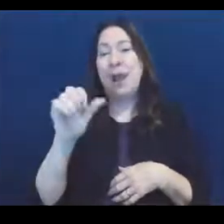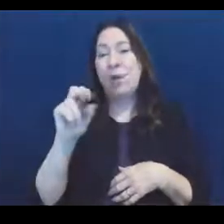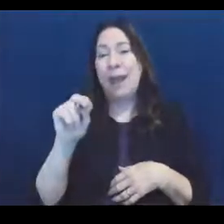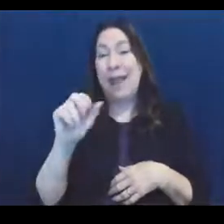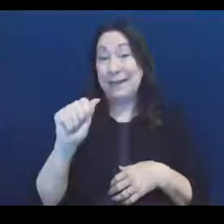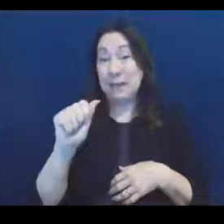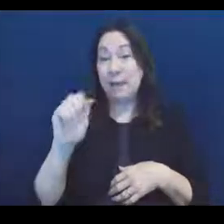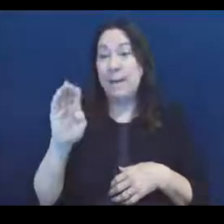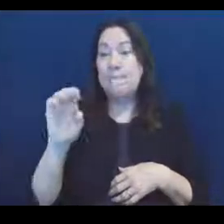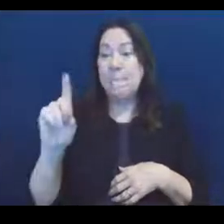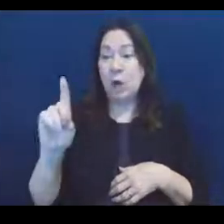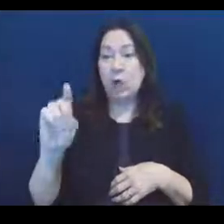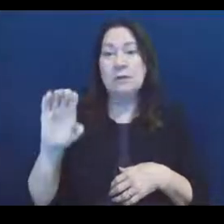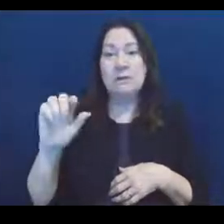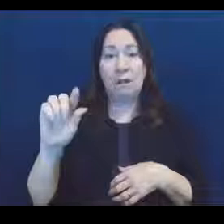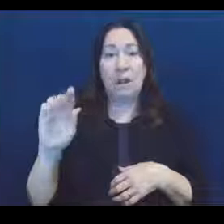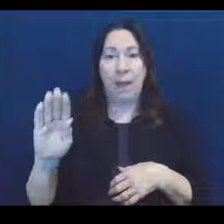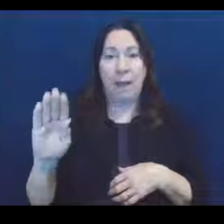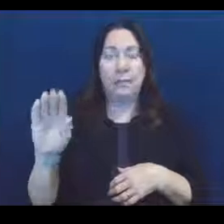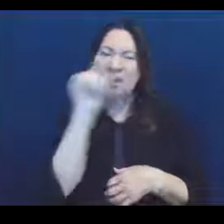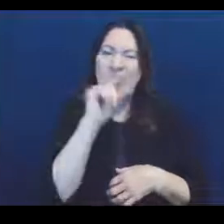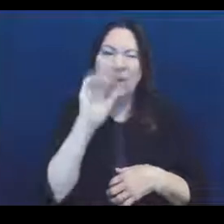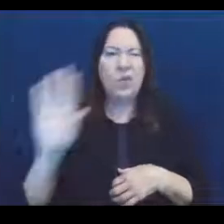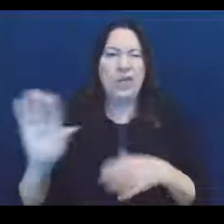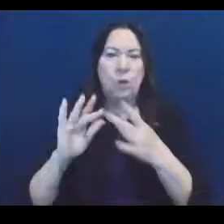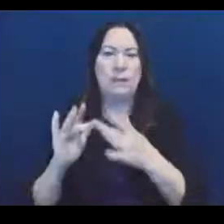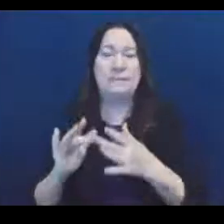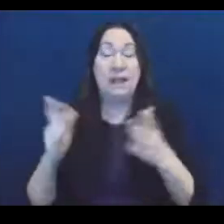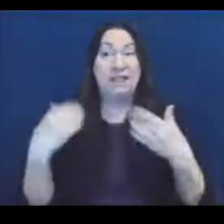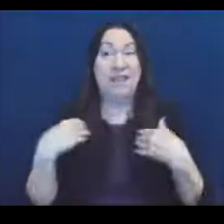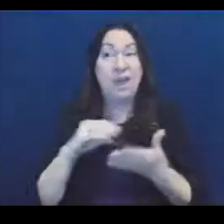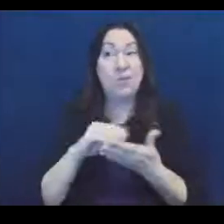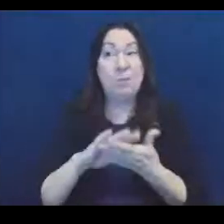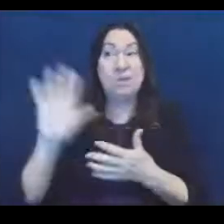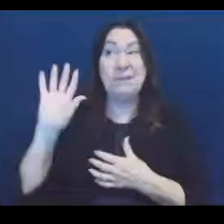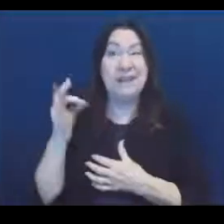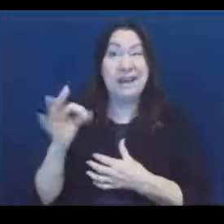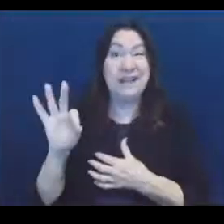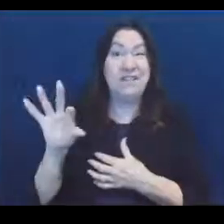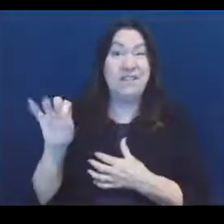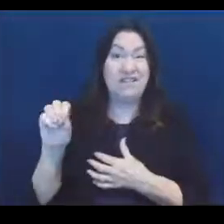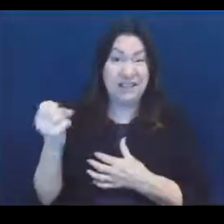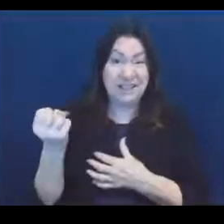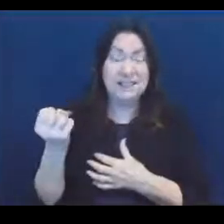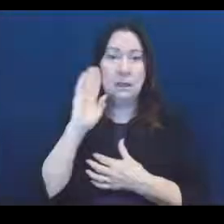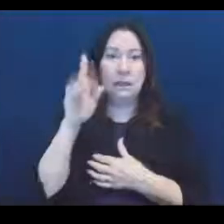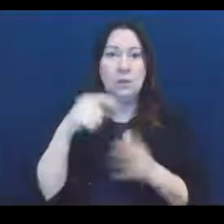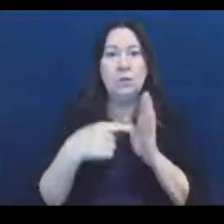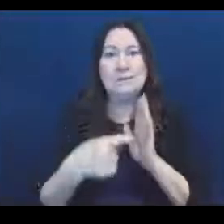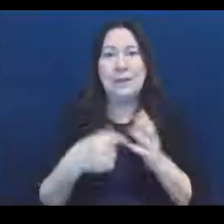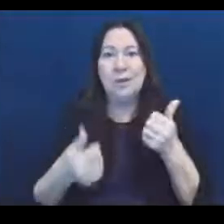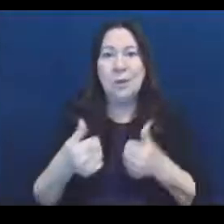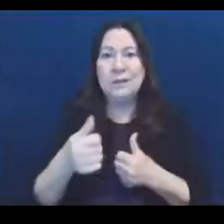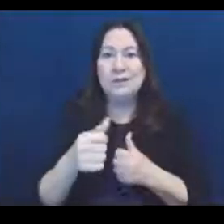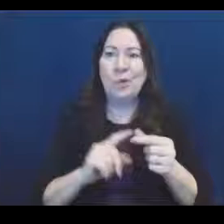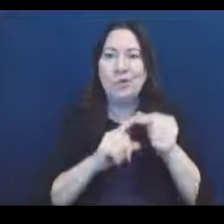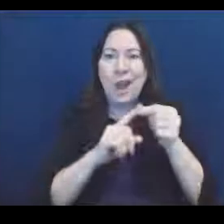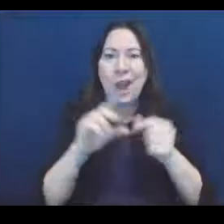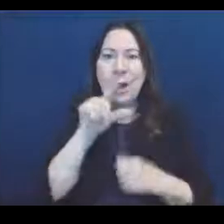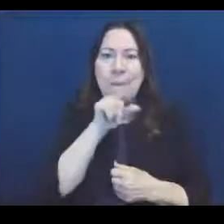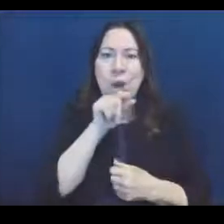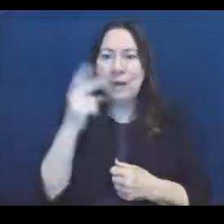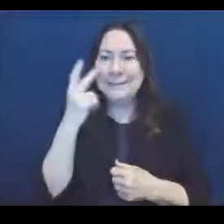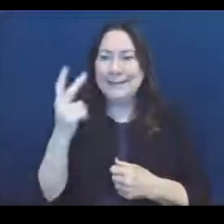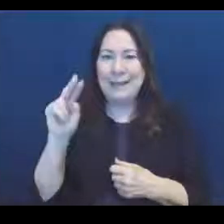Google their website. They have reports that go all the way back into the 1950s that will actually tell you what rare birds have been seen in the Carolinas and how they